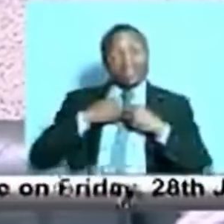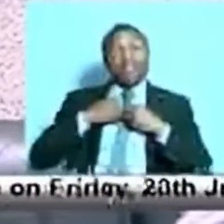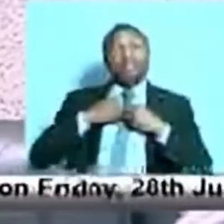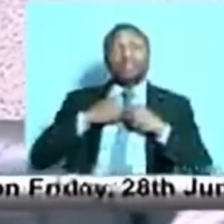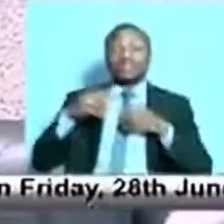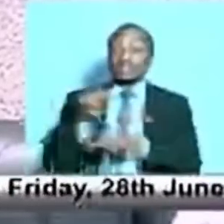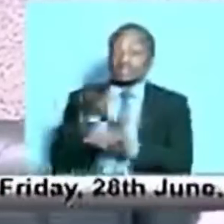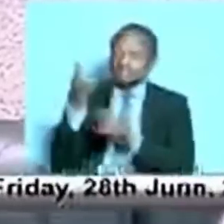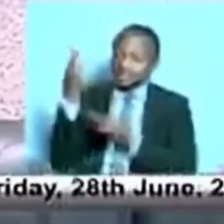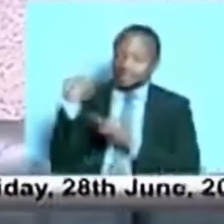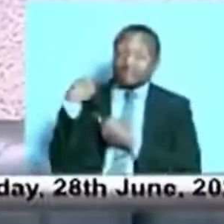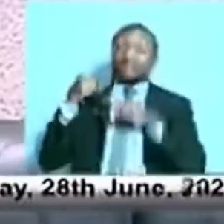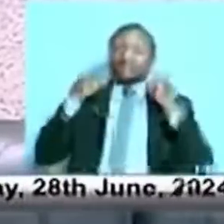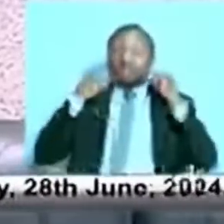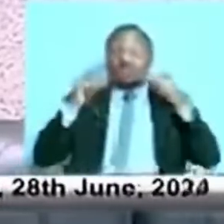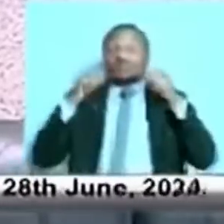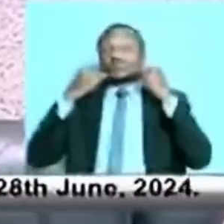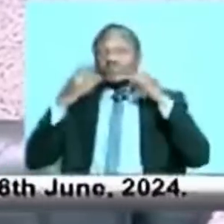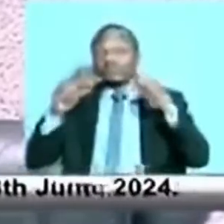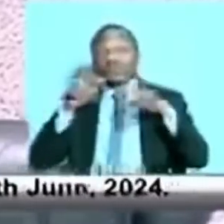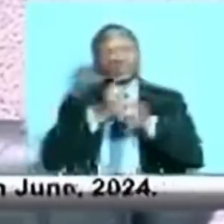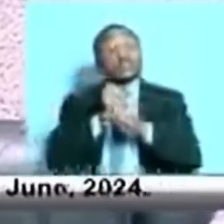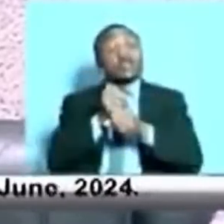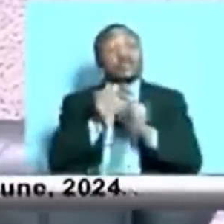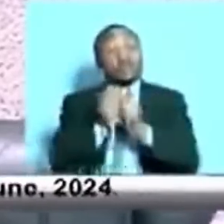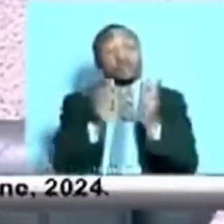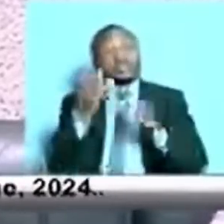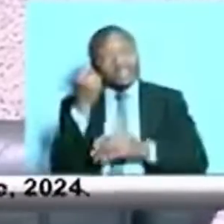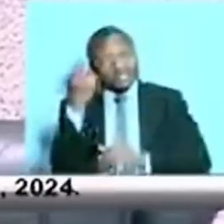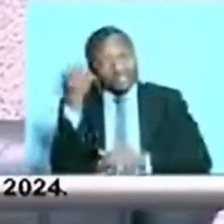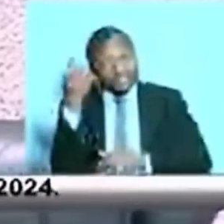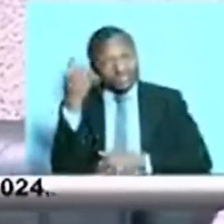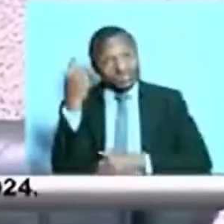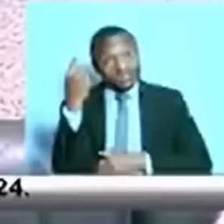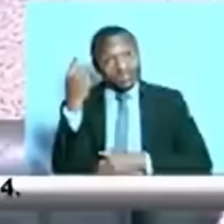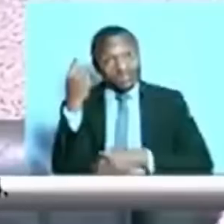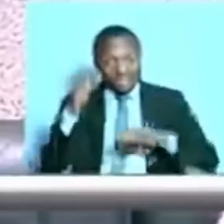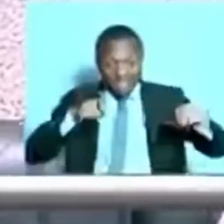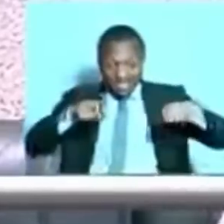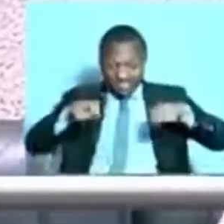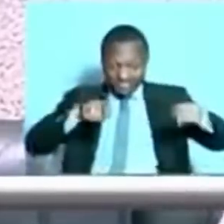either pronouncements that we make without understanding the full scale of governance.